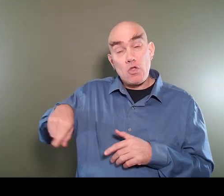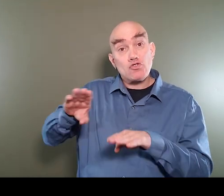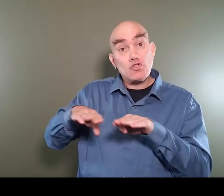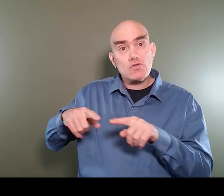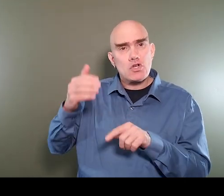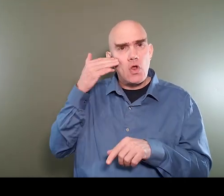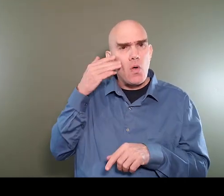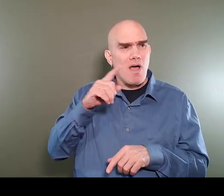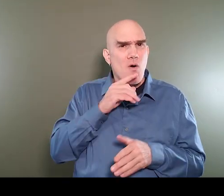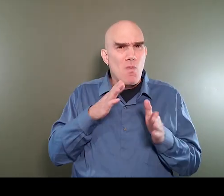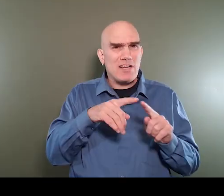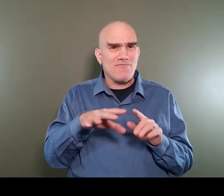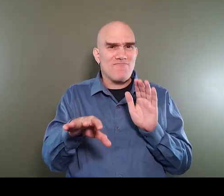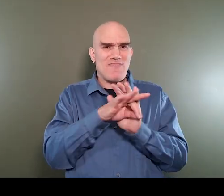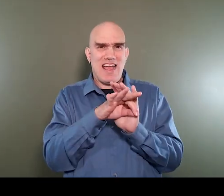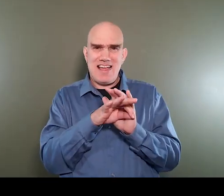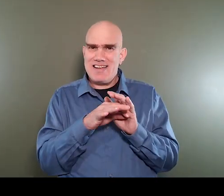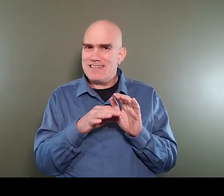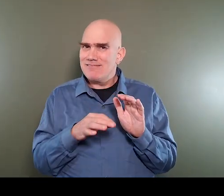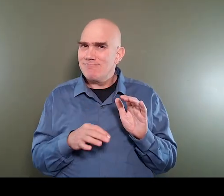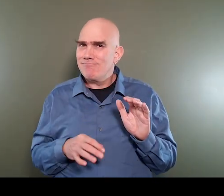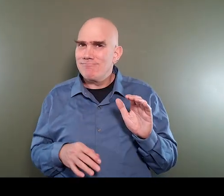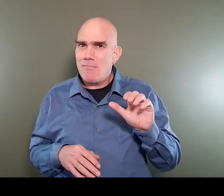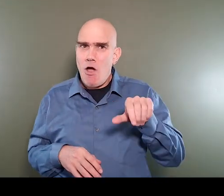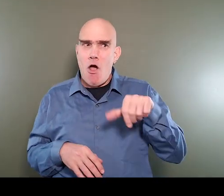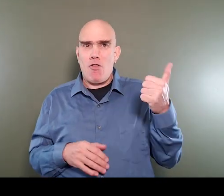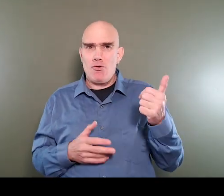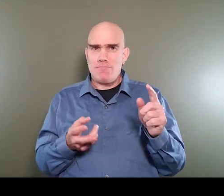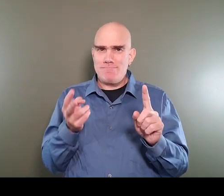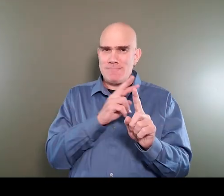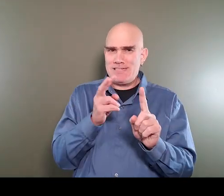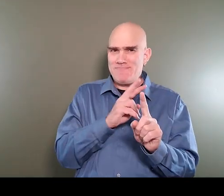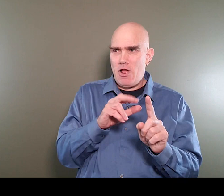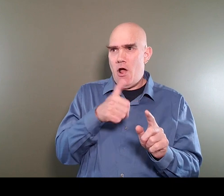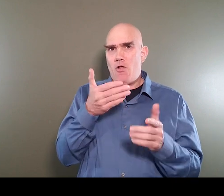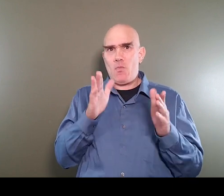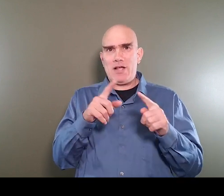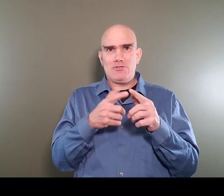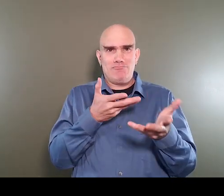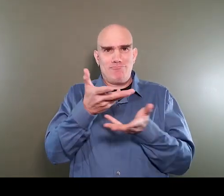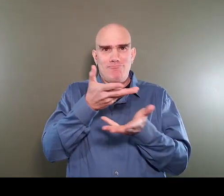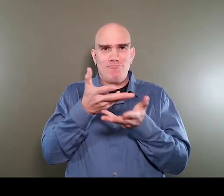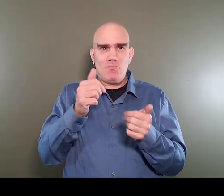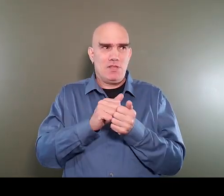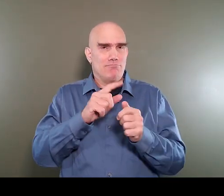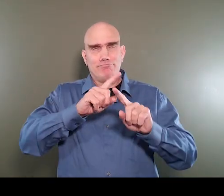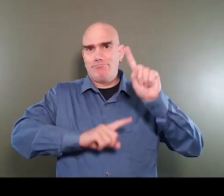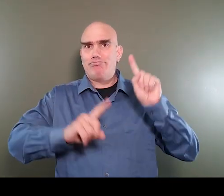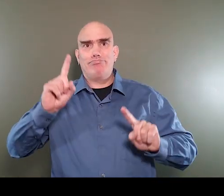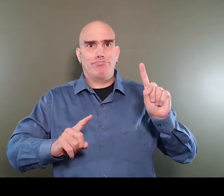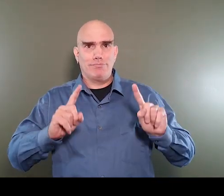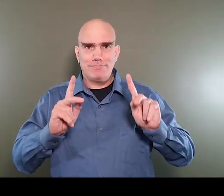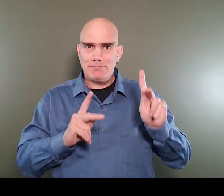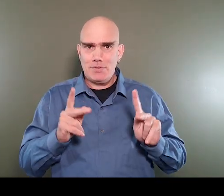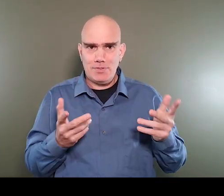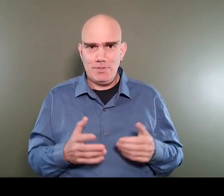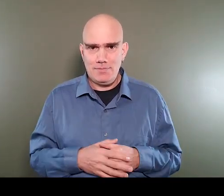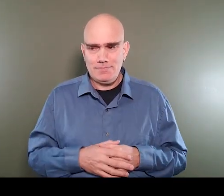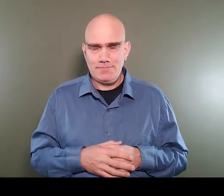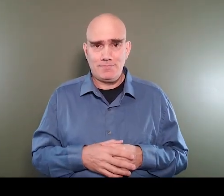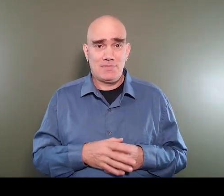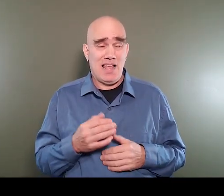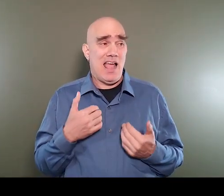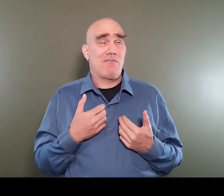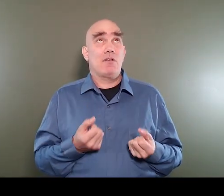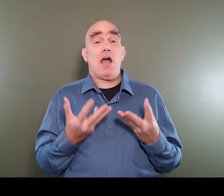And we want them to know that there are ways to find other ways to deal with all kinds